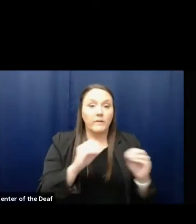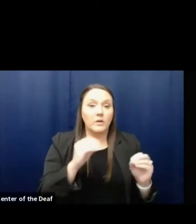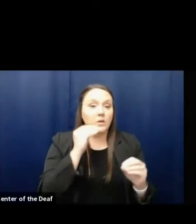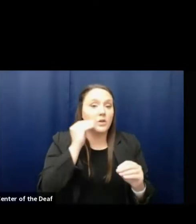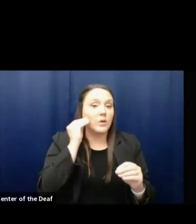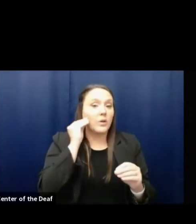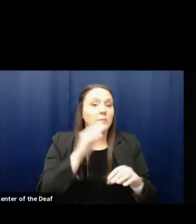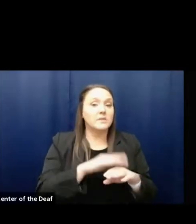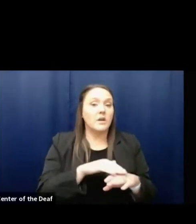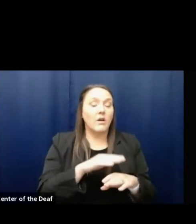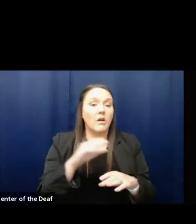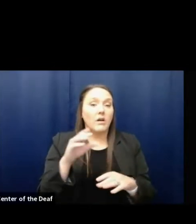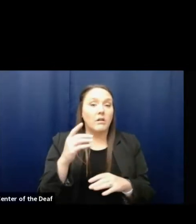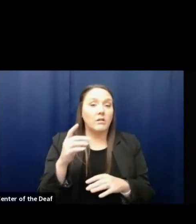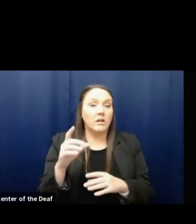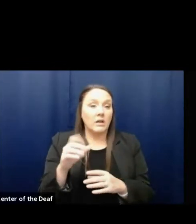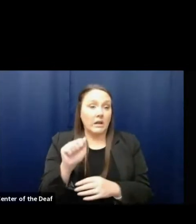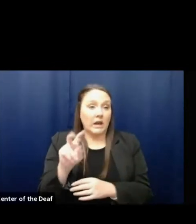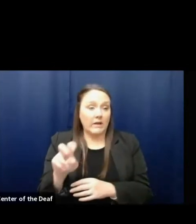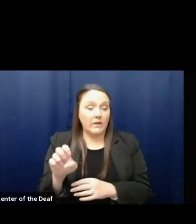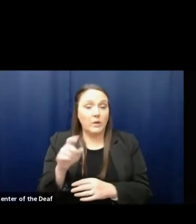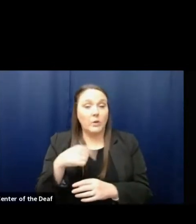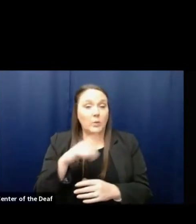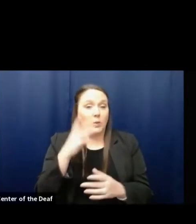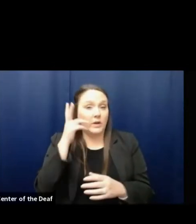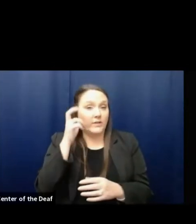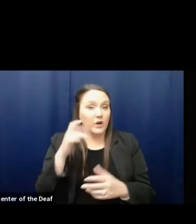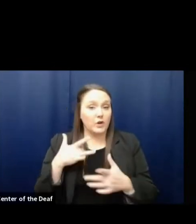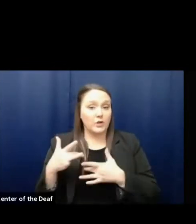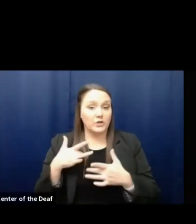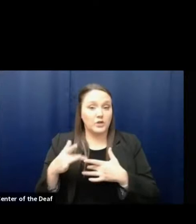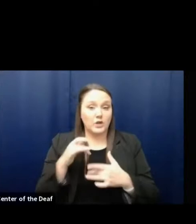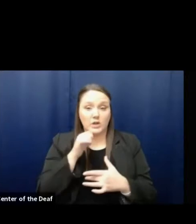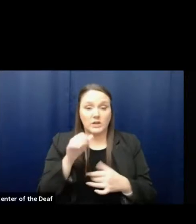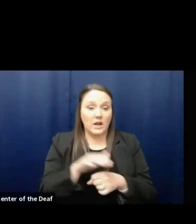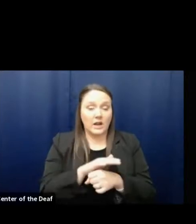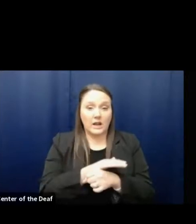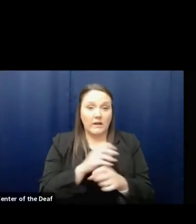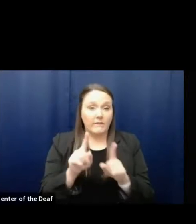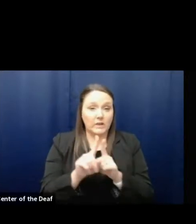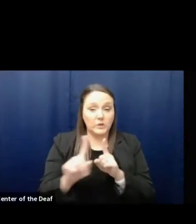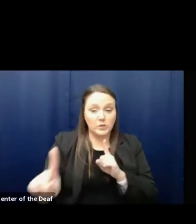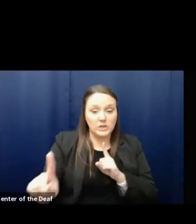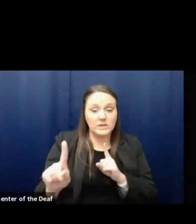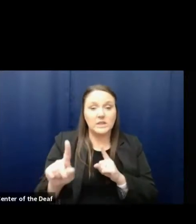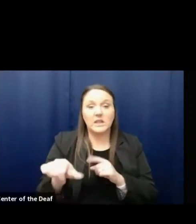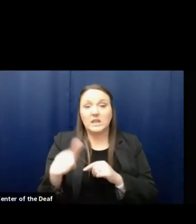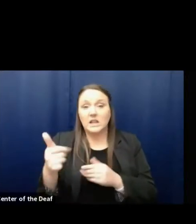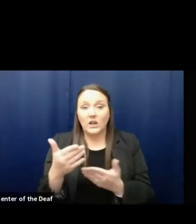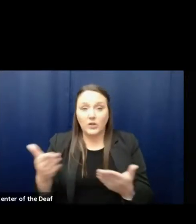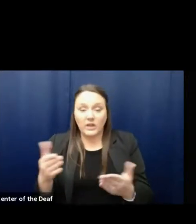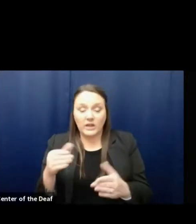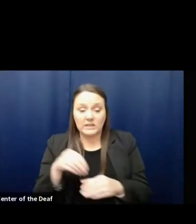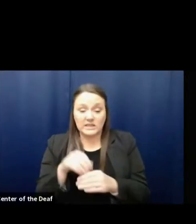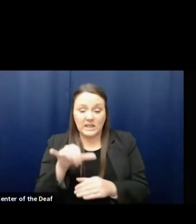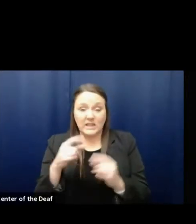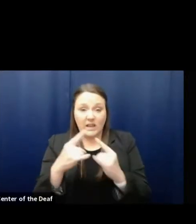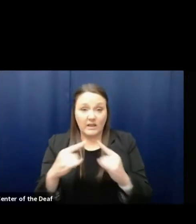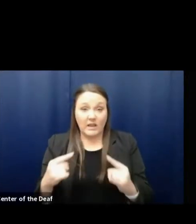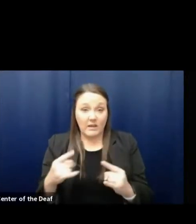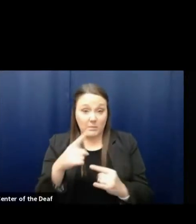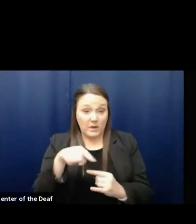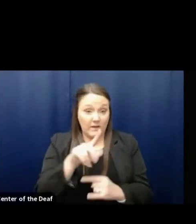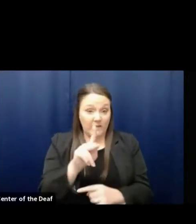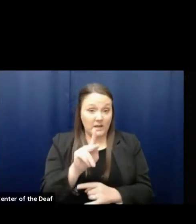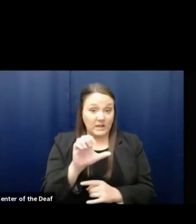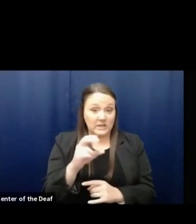Blackstock Avenue. We've heard some concerns about the lack of social distancing and others in that camp. Has KCHD had contact with people living